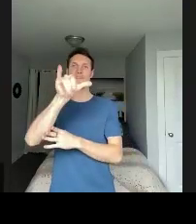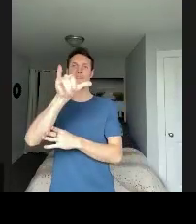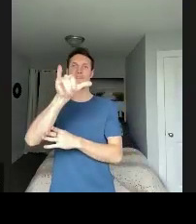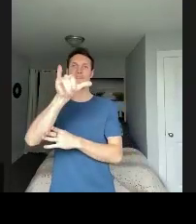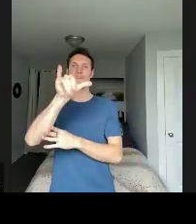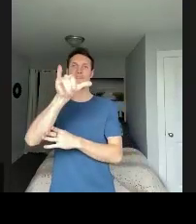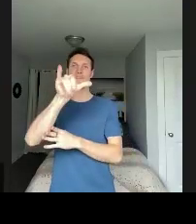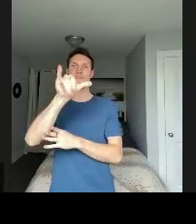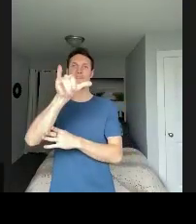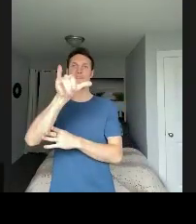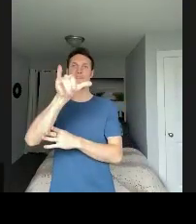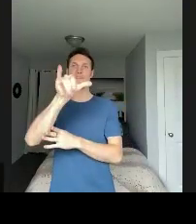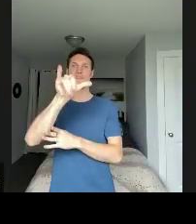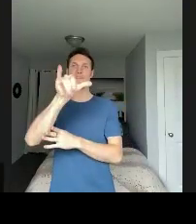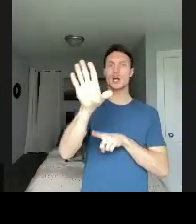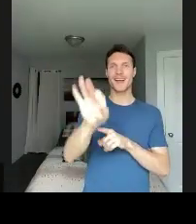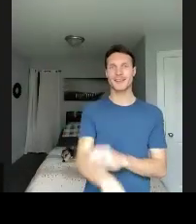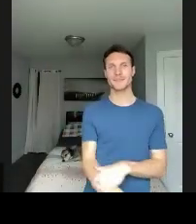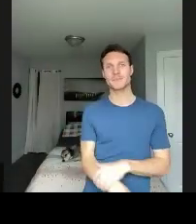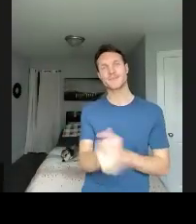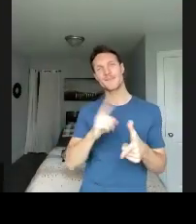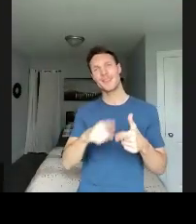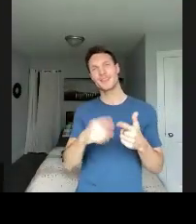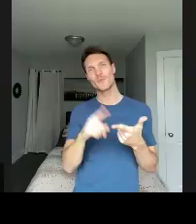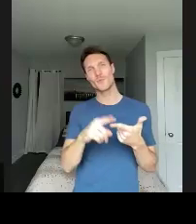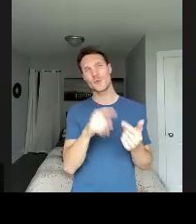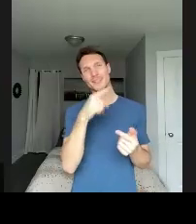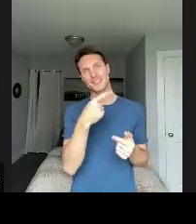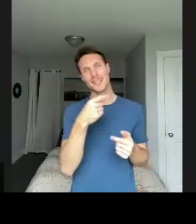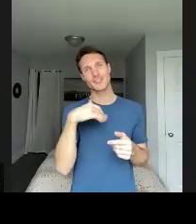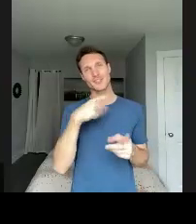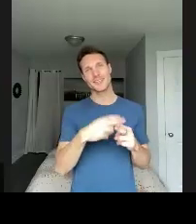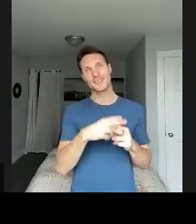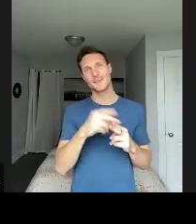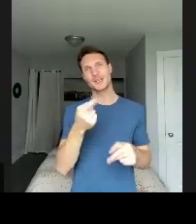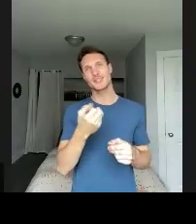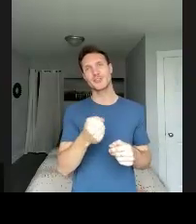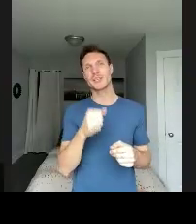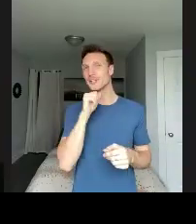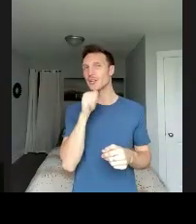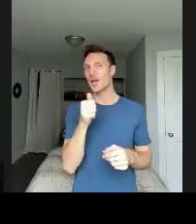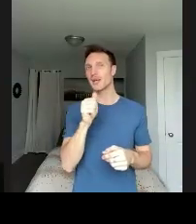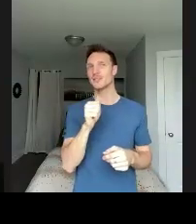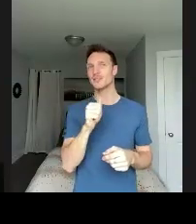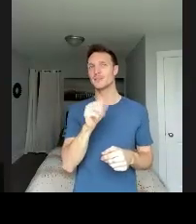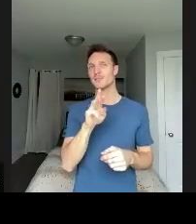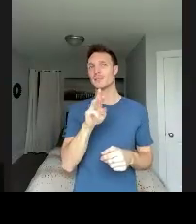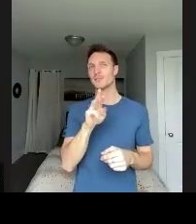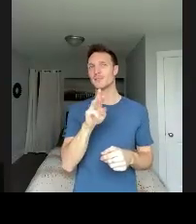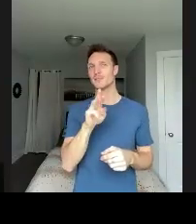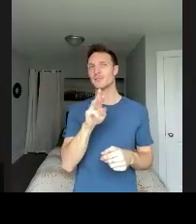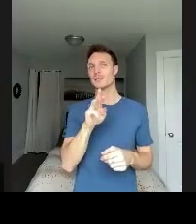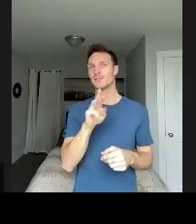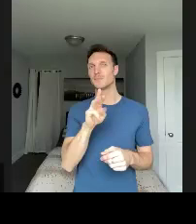*9. And then when I call your name, you can unmute using *6. So again, if you're on the phone